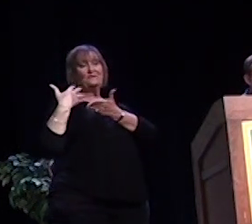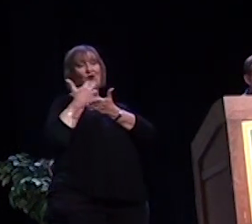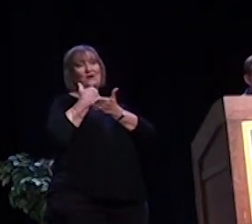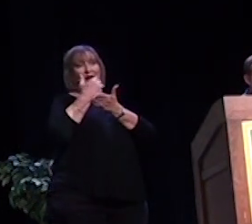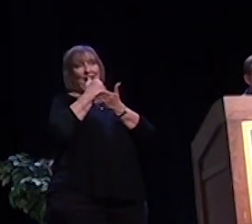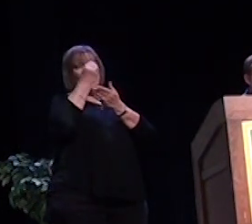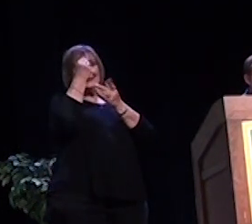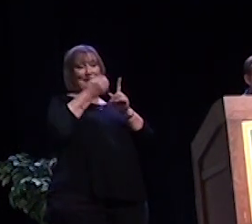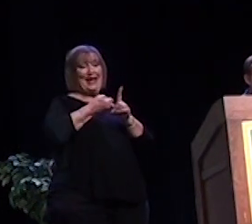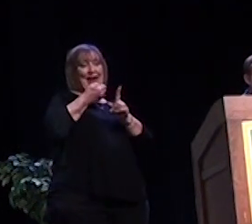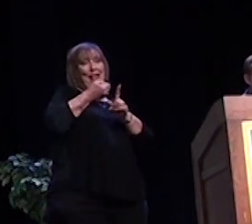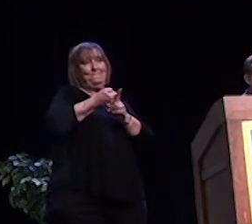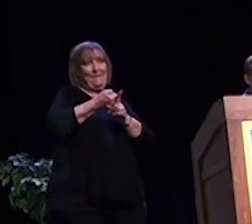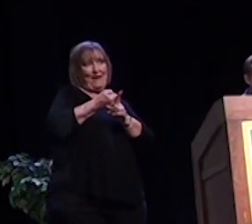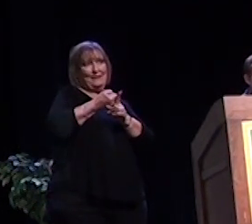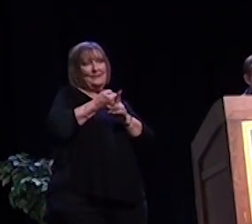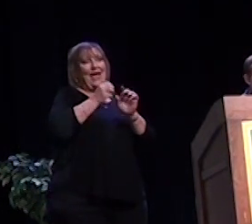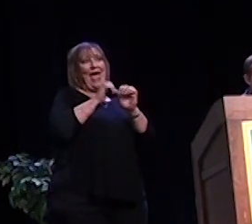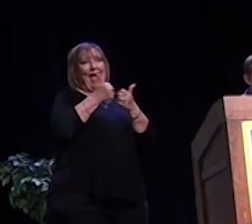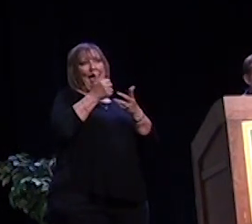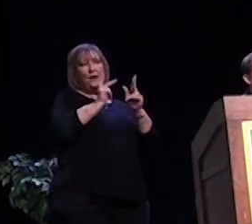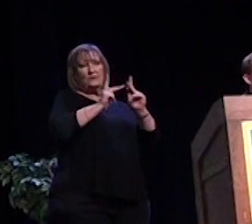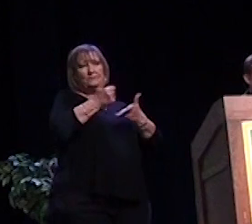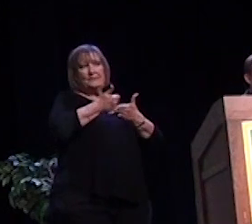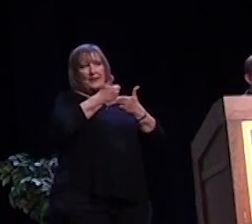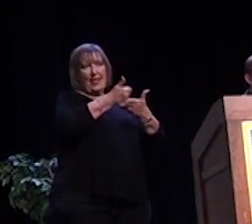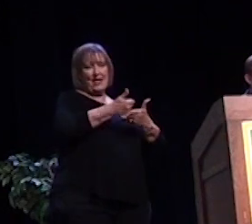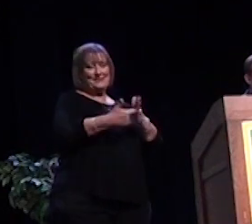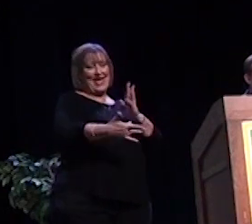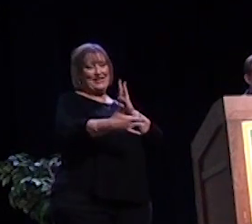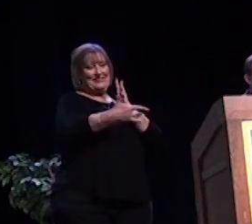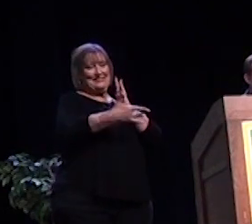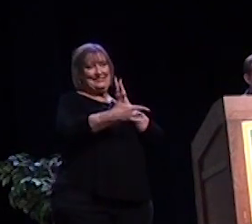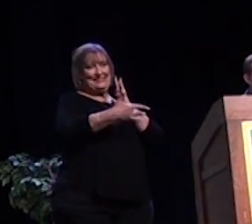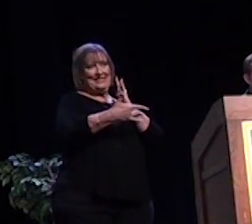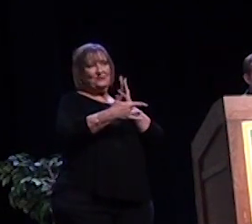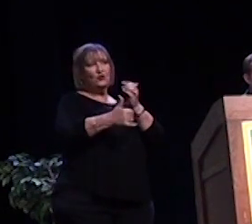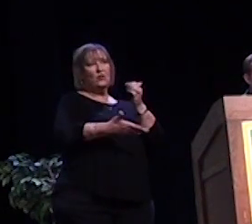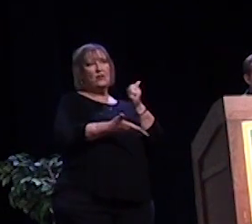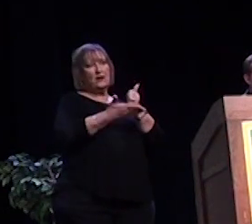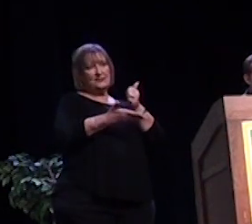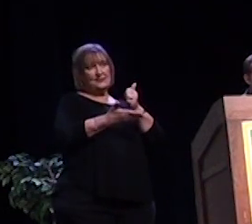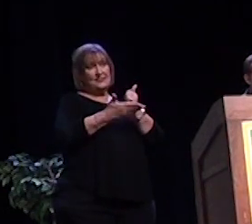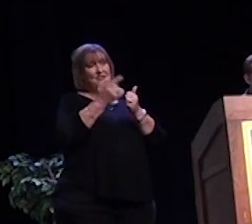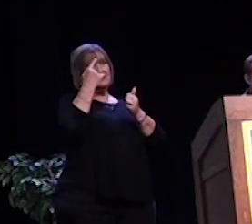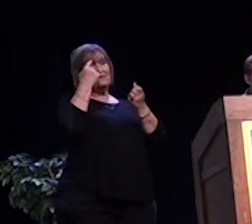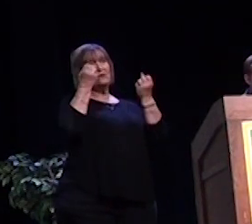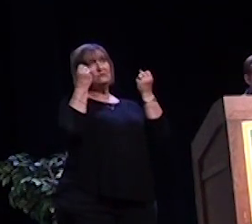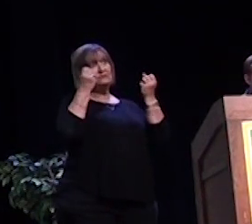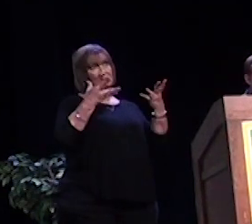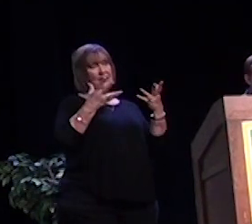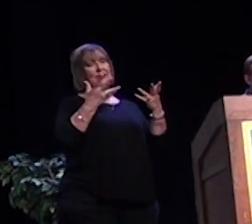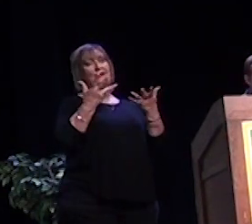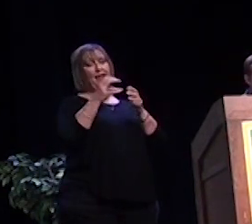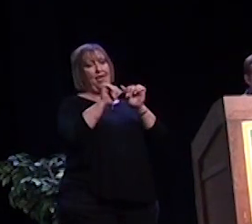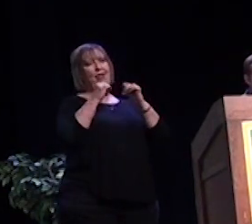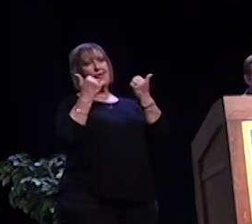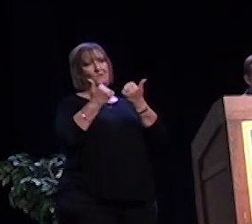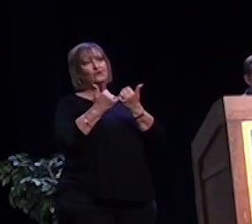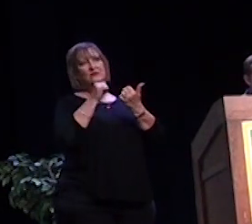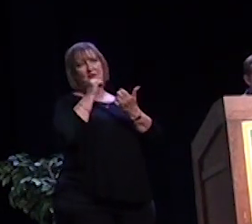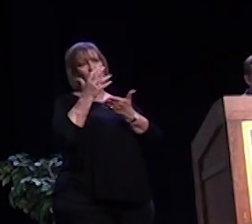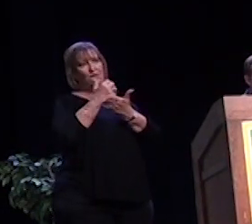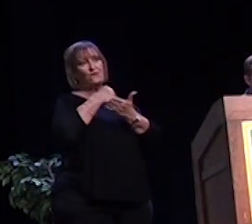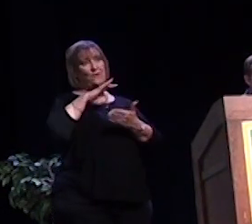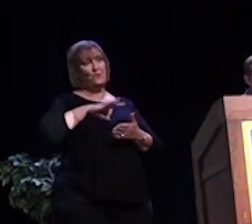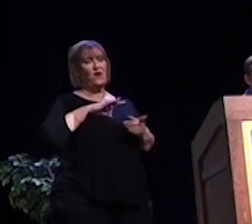activities, capacity building, and technical assistance at more than 25 social and housing nonprofits. Lori has more than 30 years of experience in